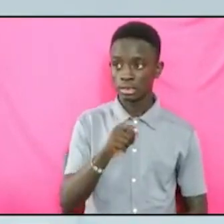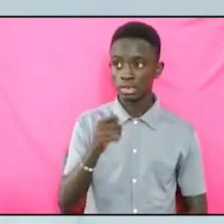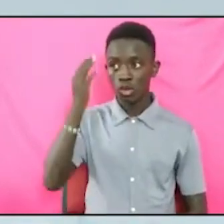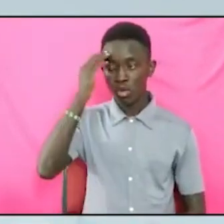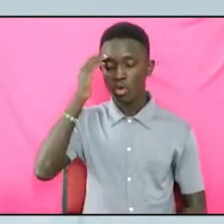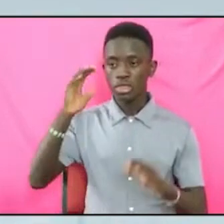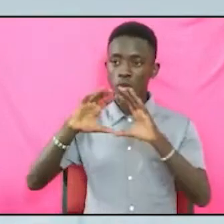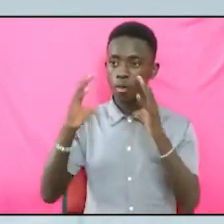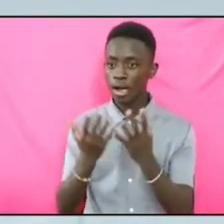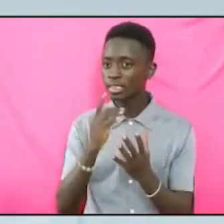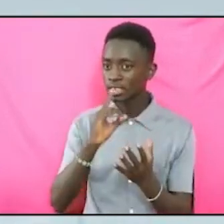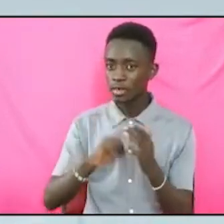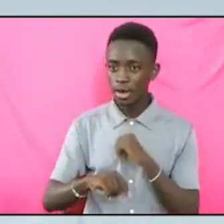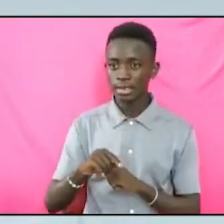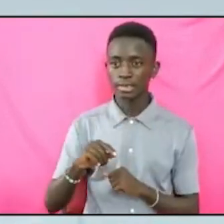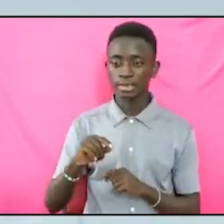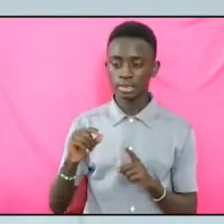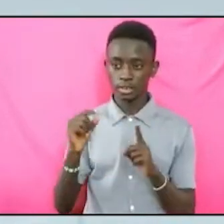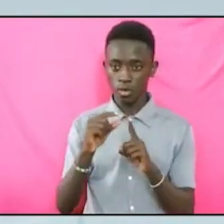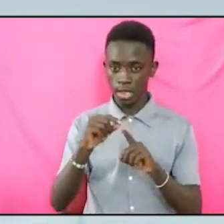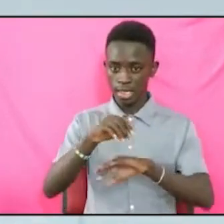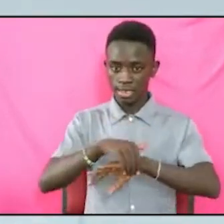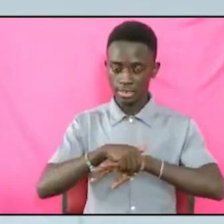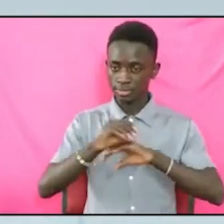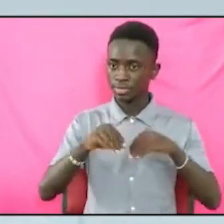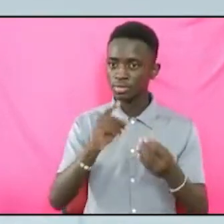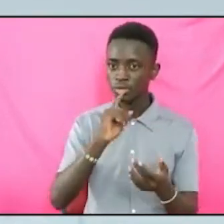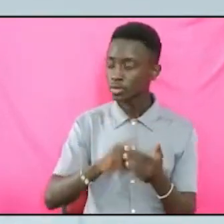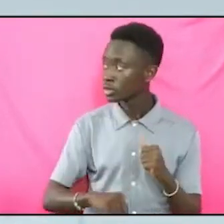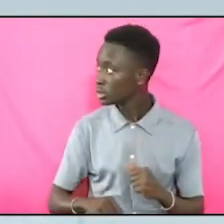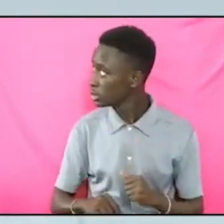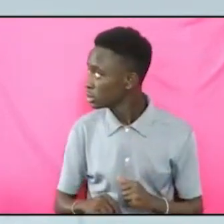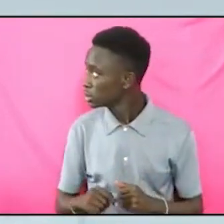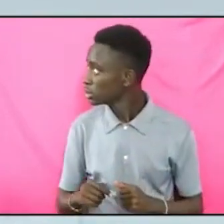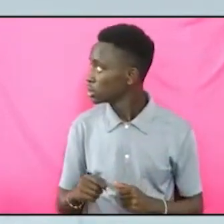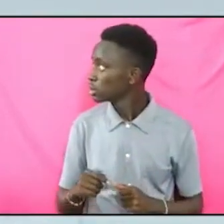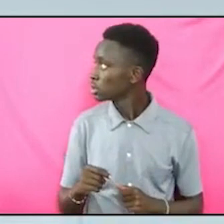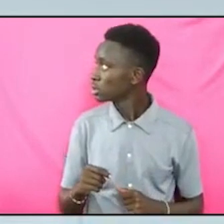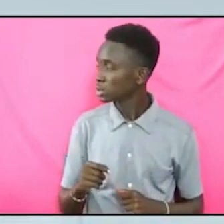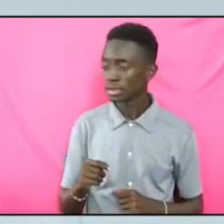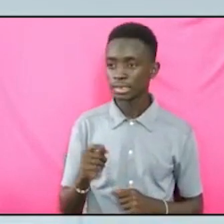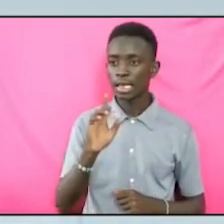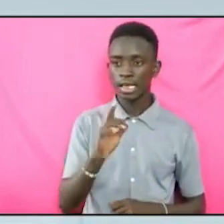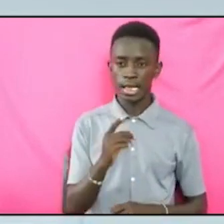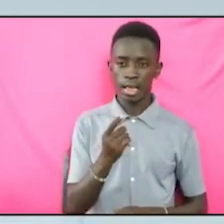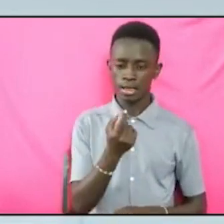described, the translation that we get, the English word, a little girl, has actually two emphases. A little, little